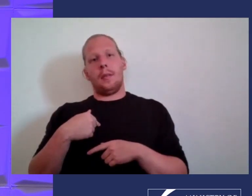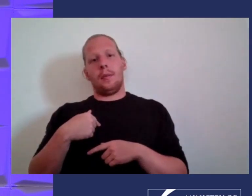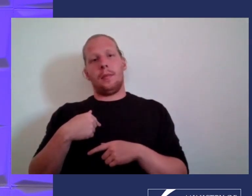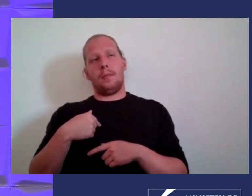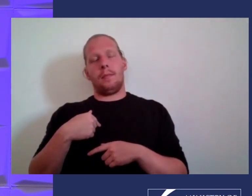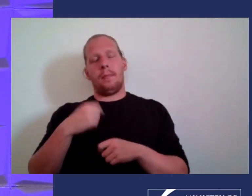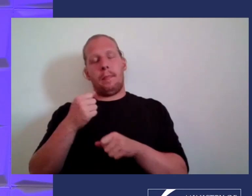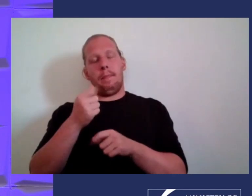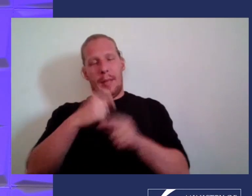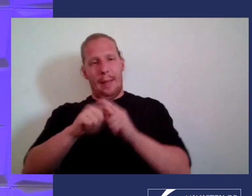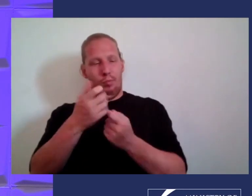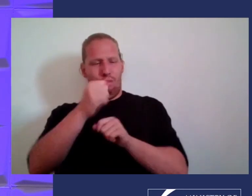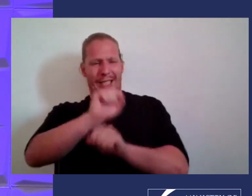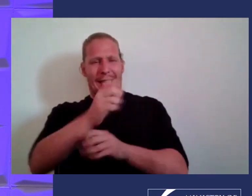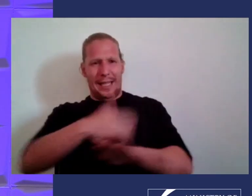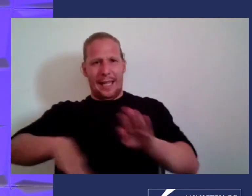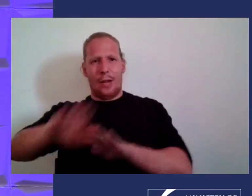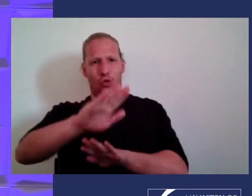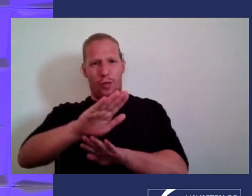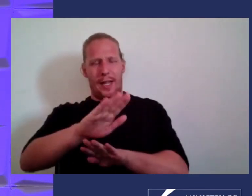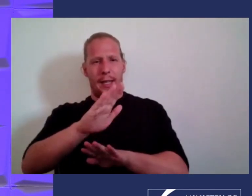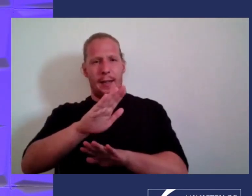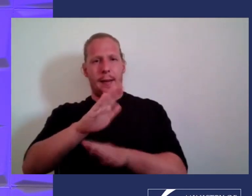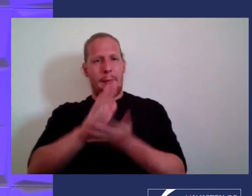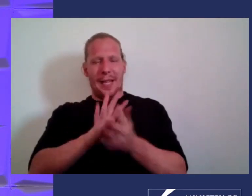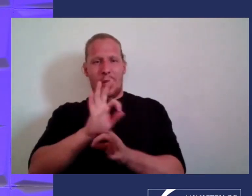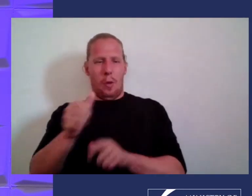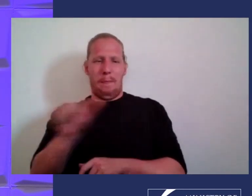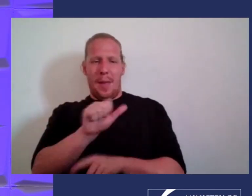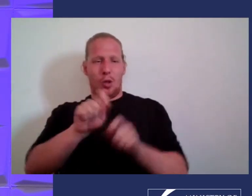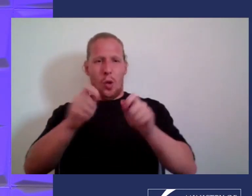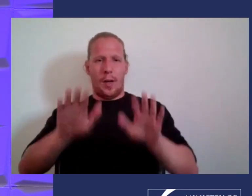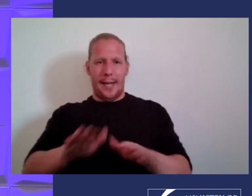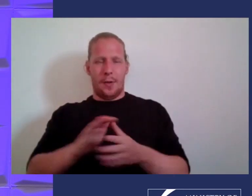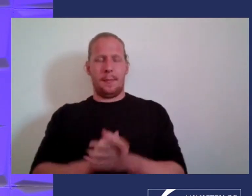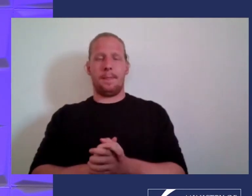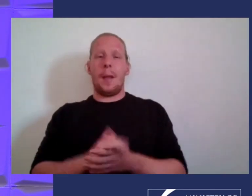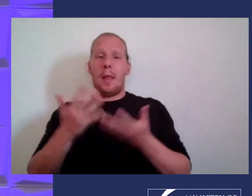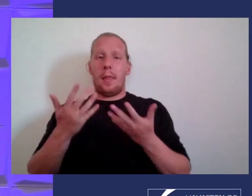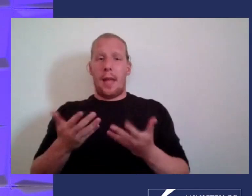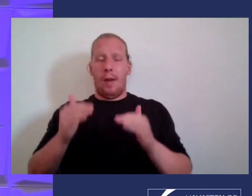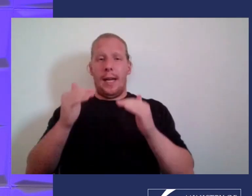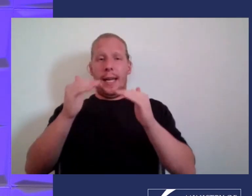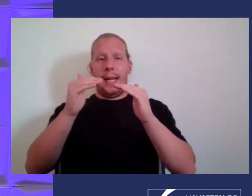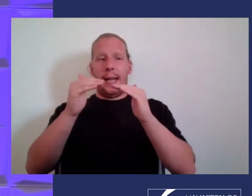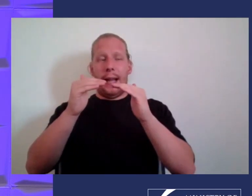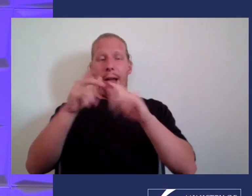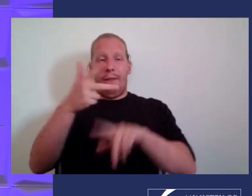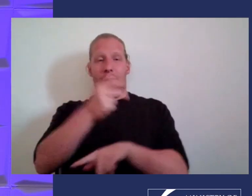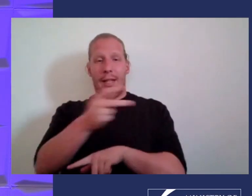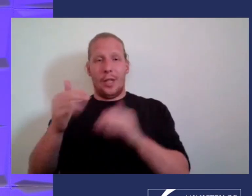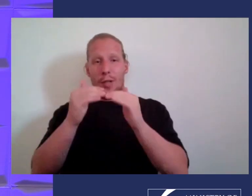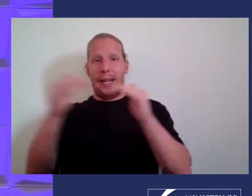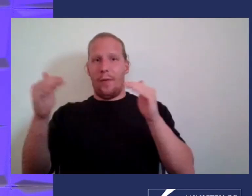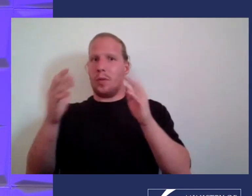protected country. We've got really great vaccination levels in our older age groups. Our older age groups